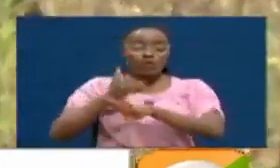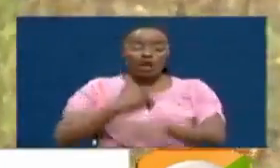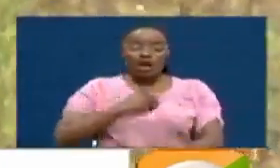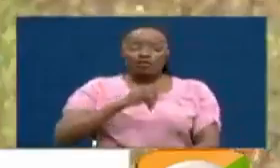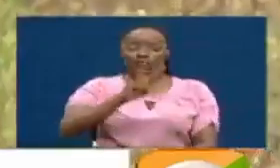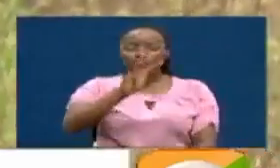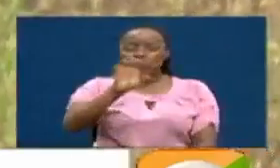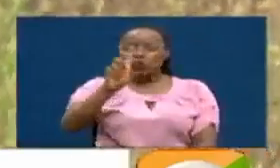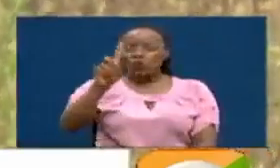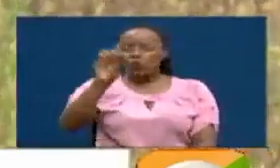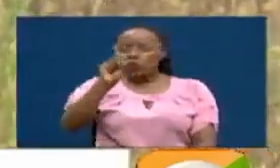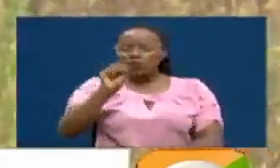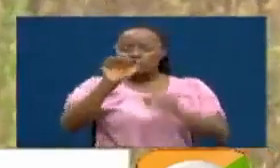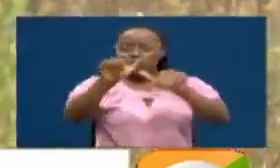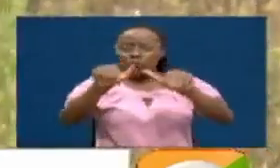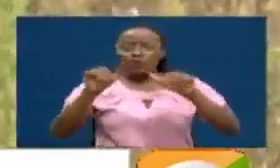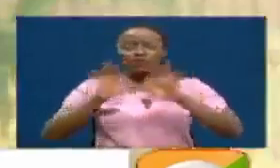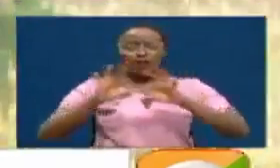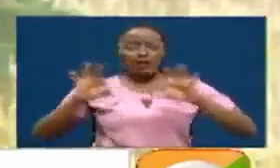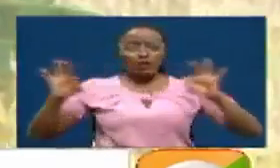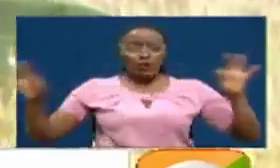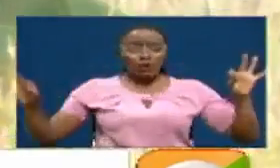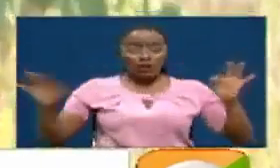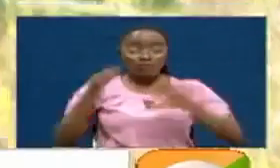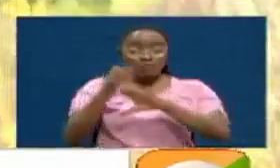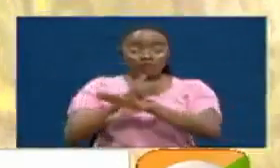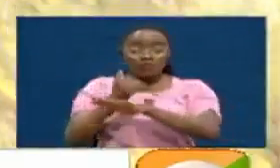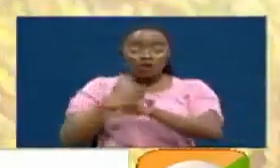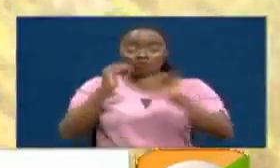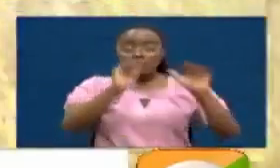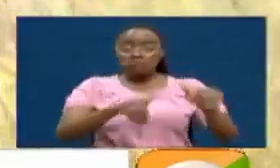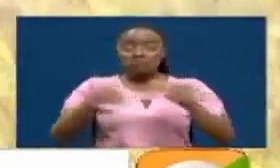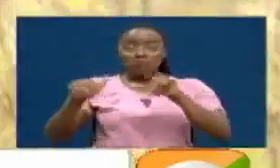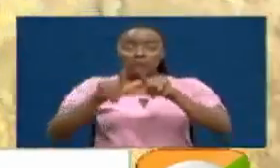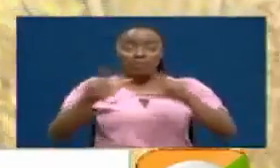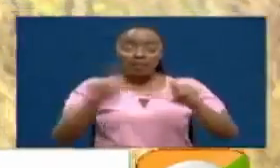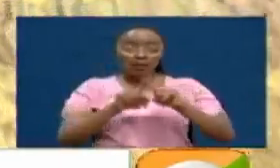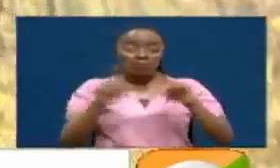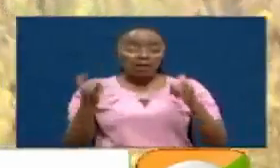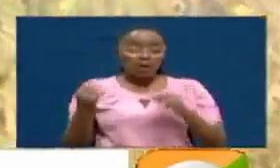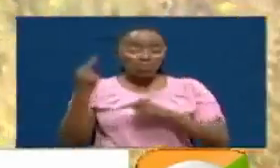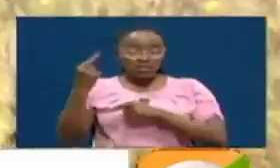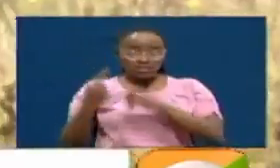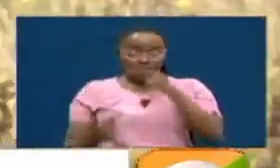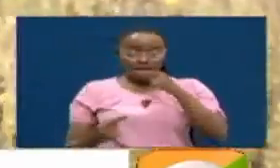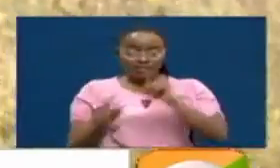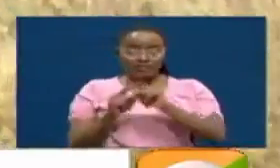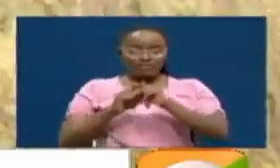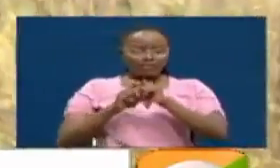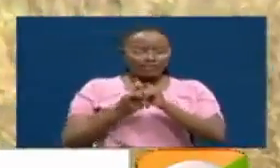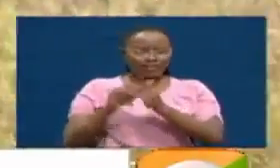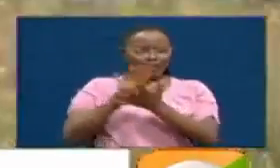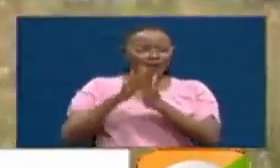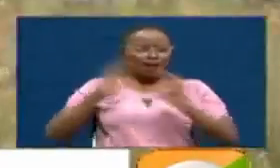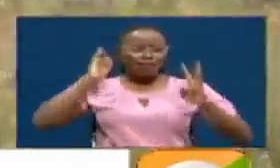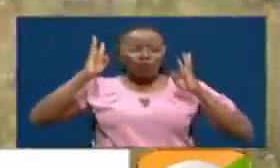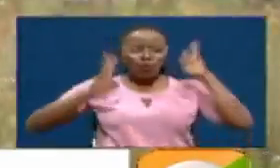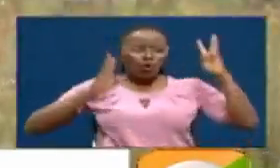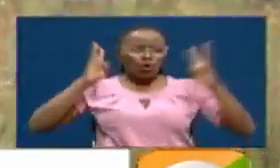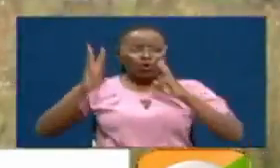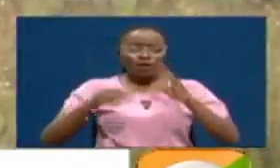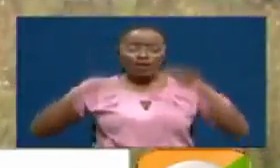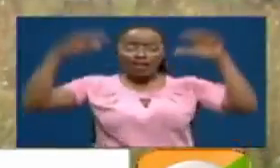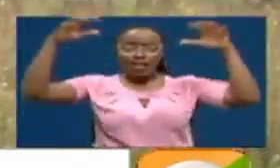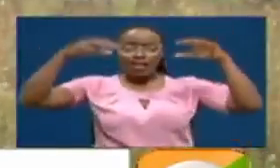would typically be waiting a little longer before tilling the land, but this year he's beginning to get worried. Mvua ya mwaka